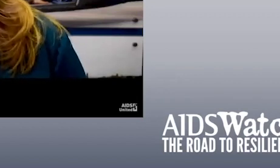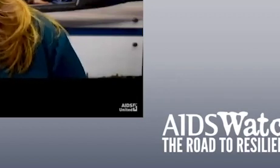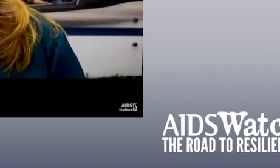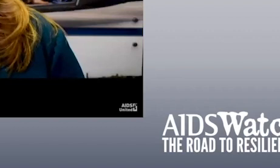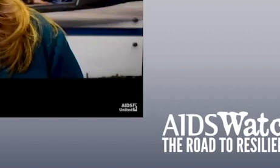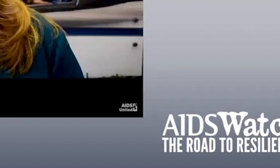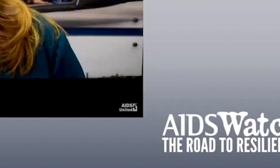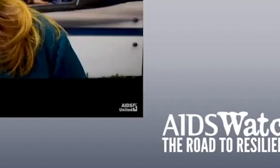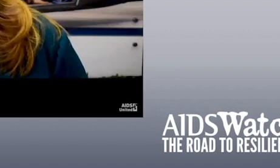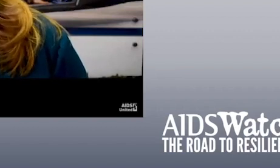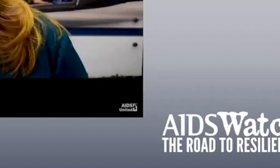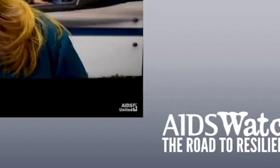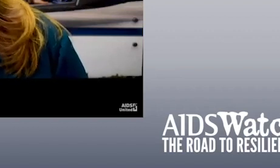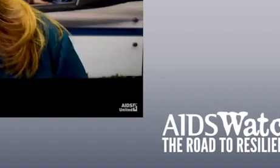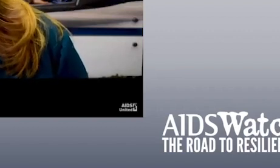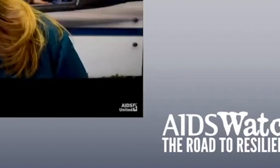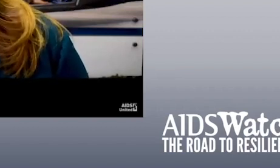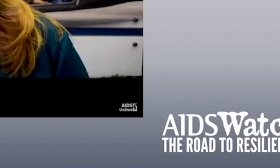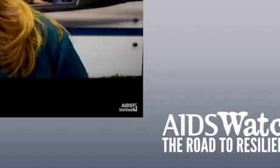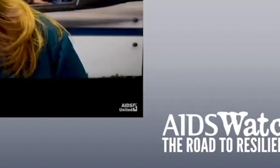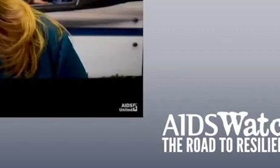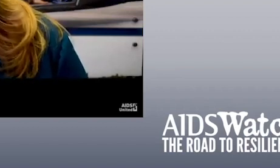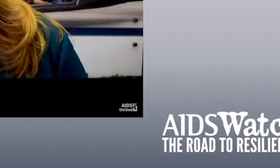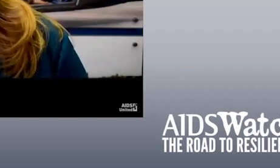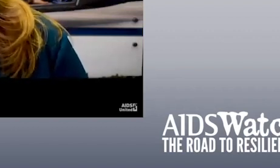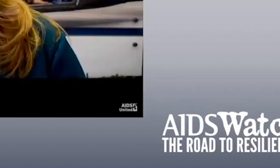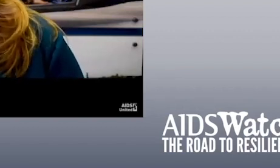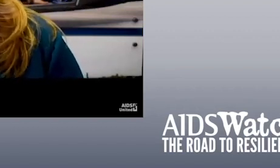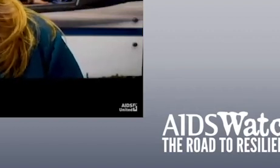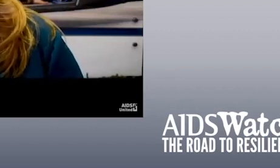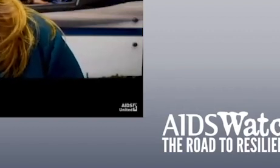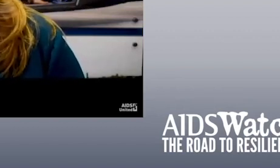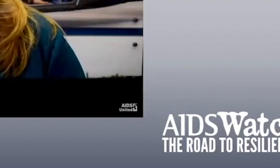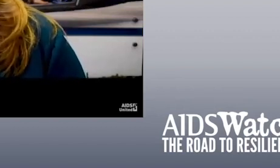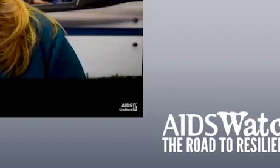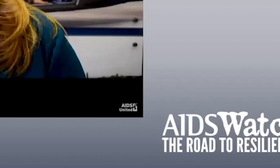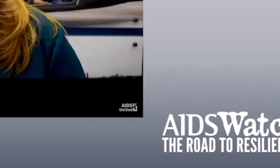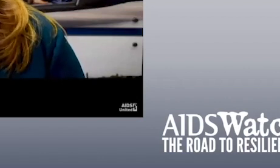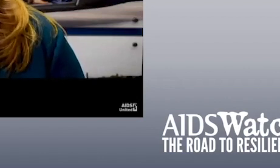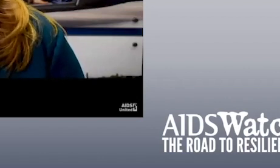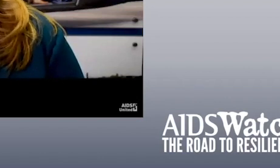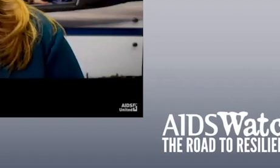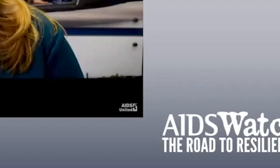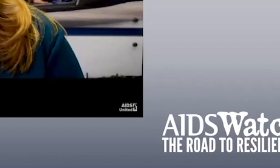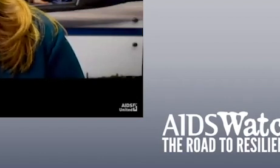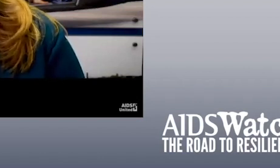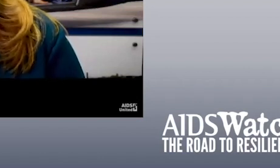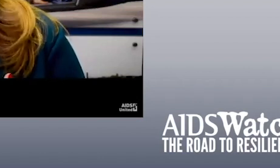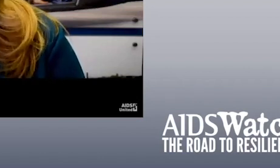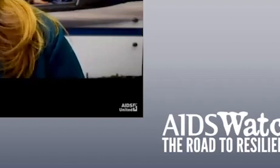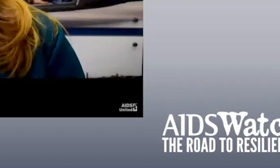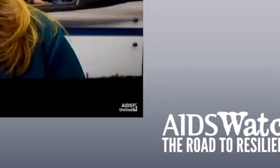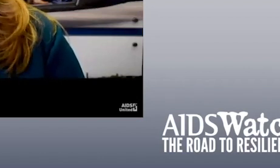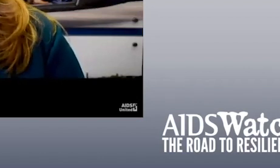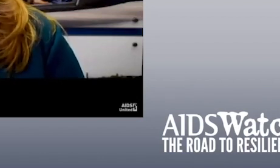and organizations like yours to support programs we know are working. I think we have